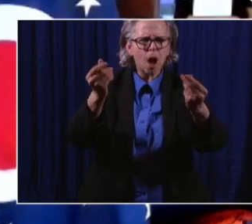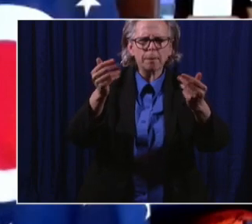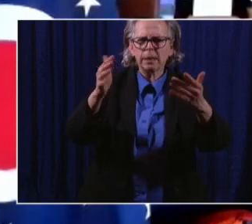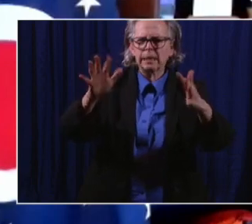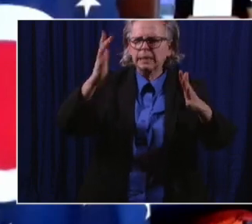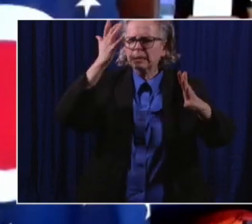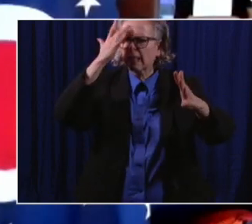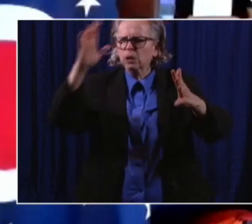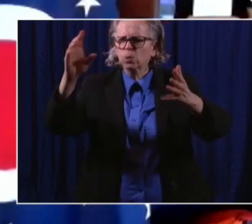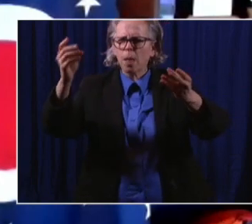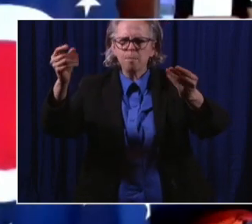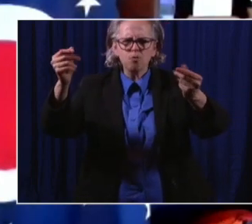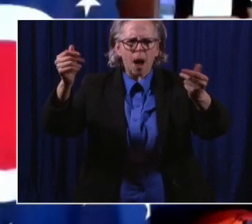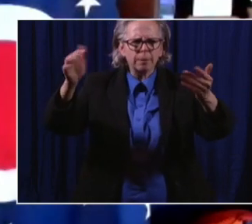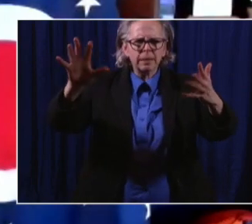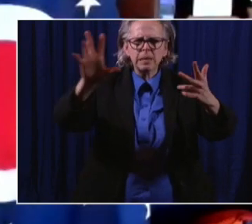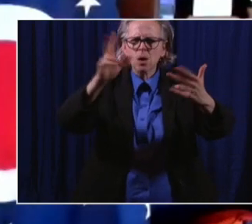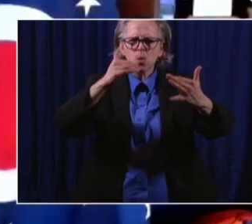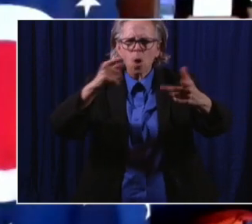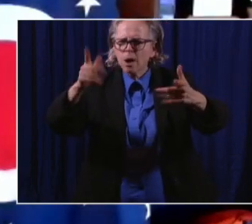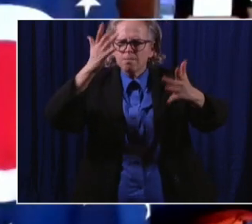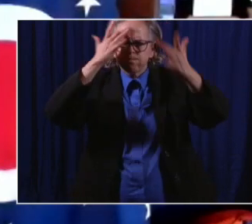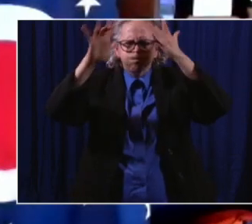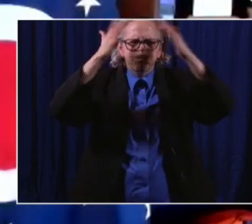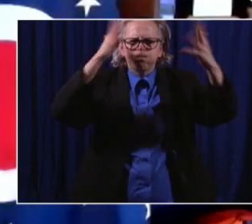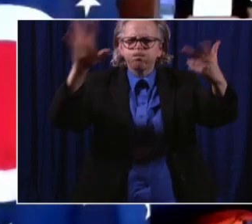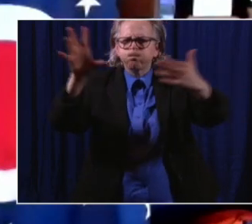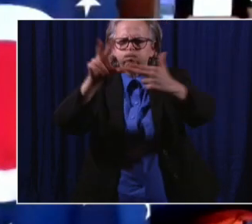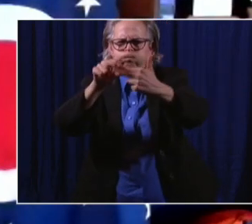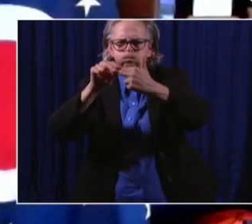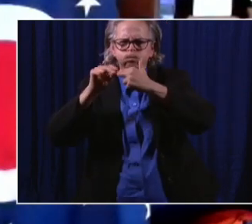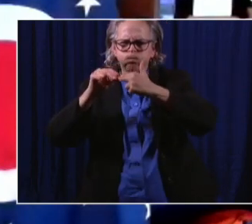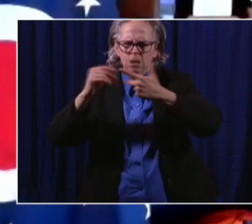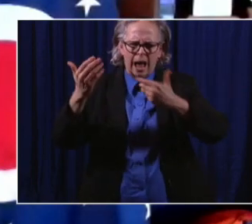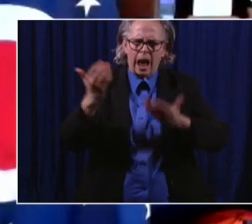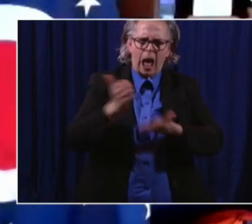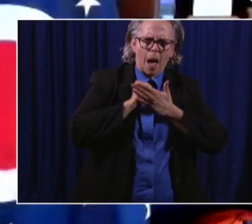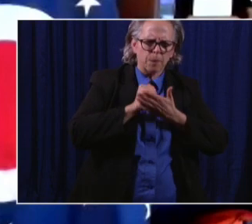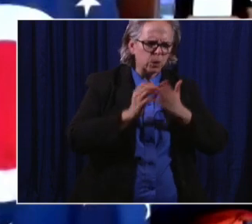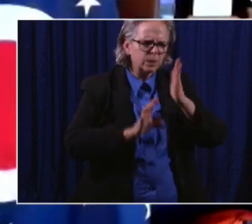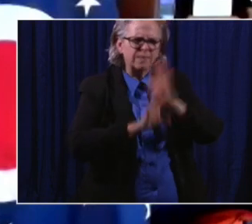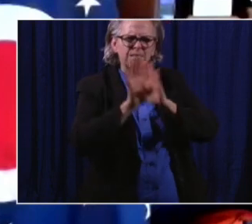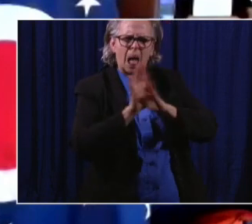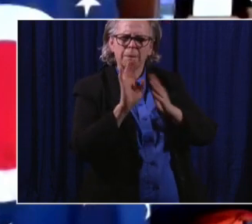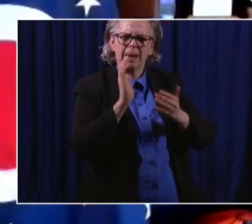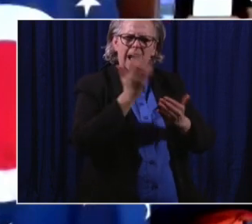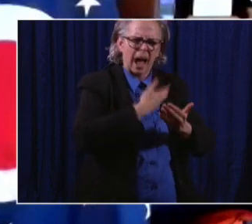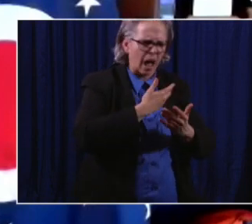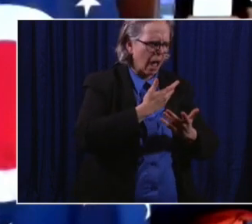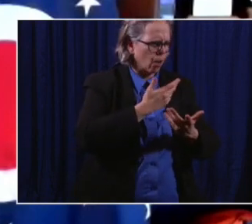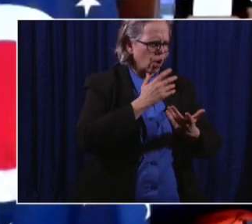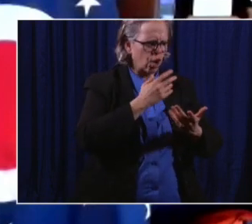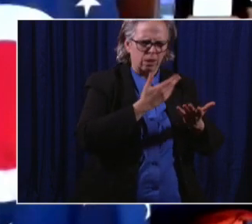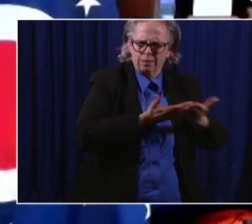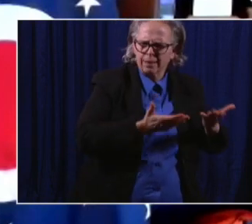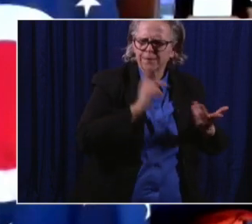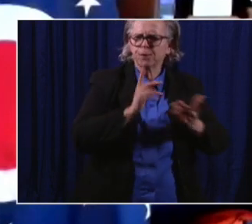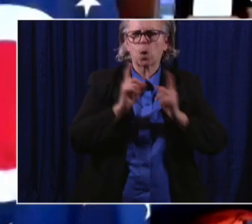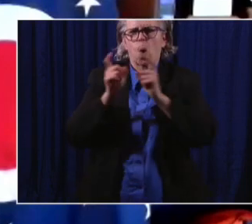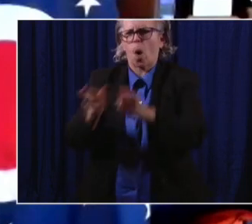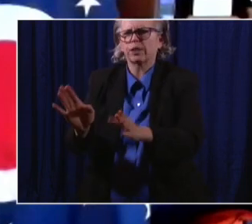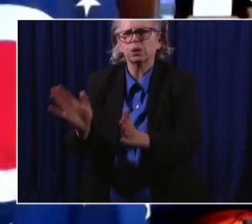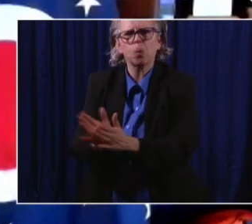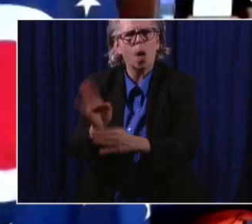being commercialized, why we weren't developing enough small businesses as a result of that, which we know create jobs